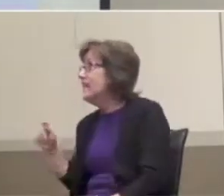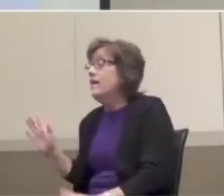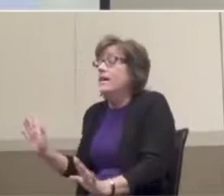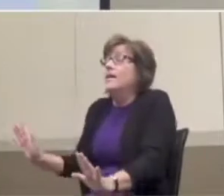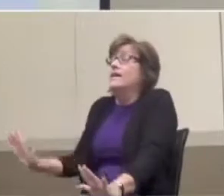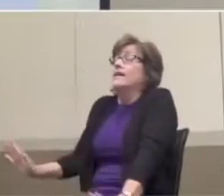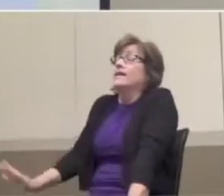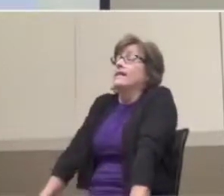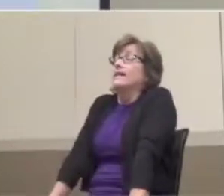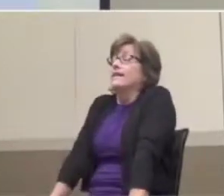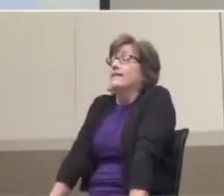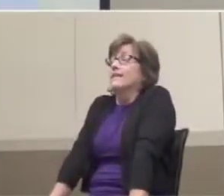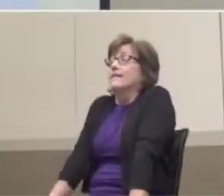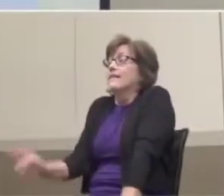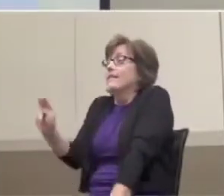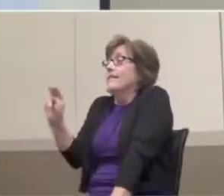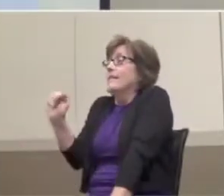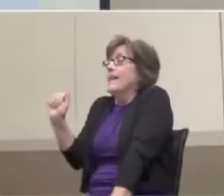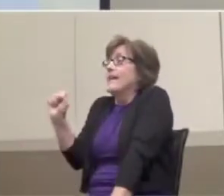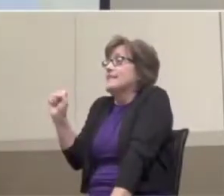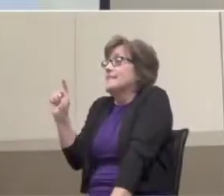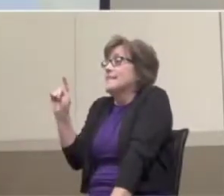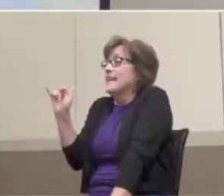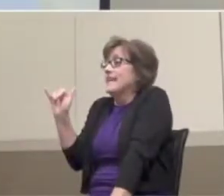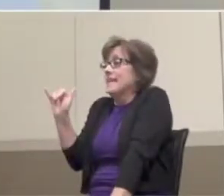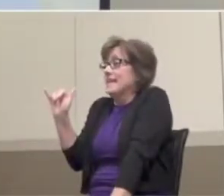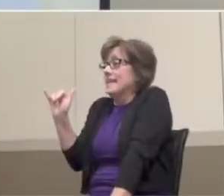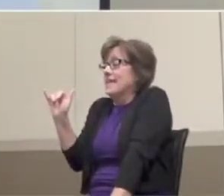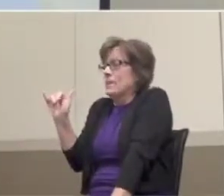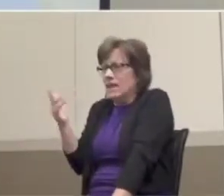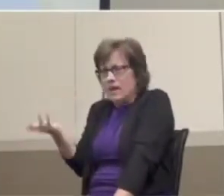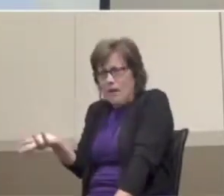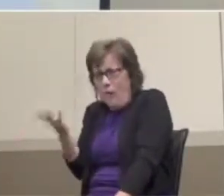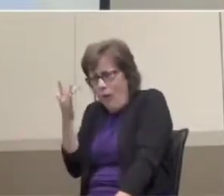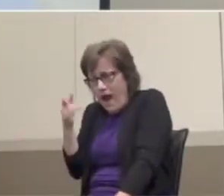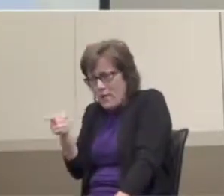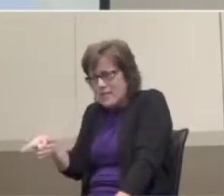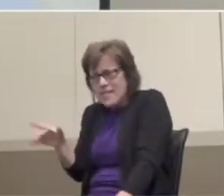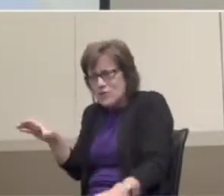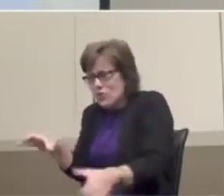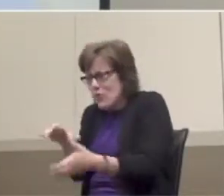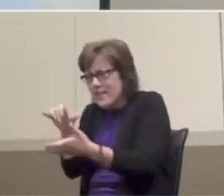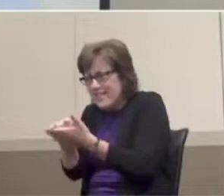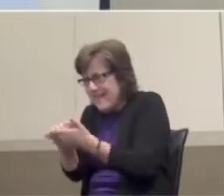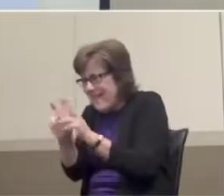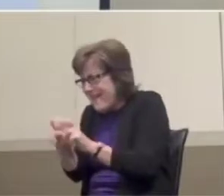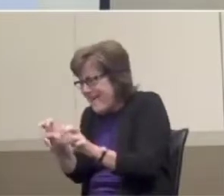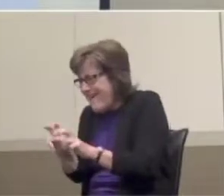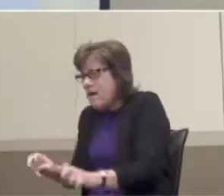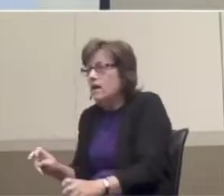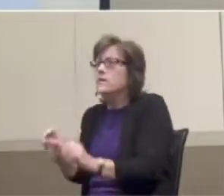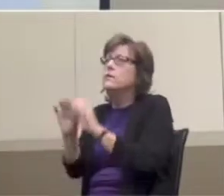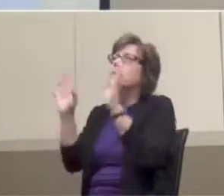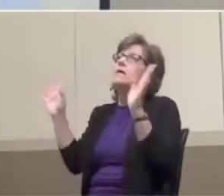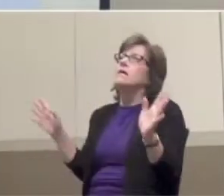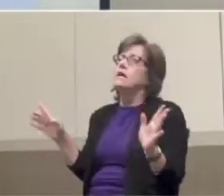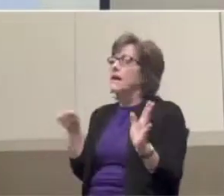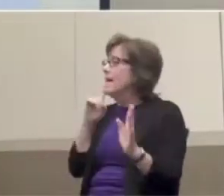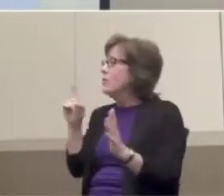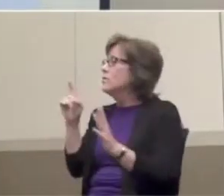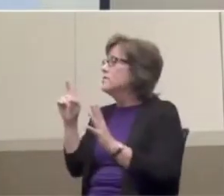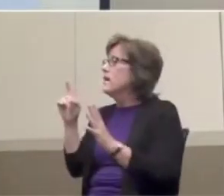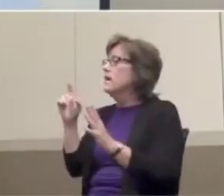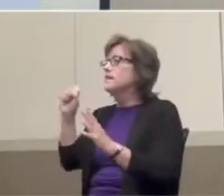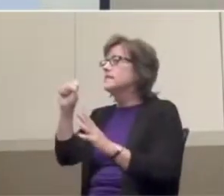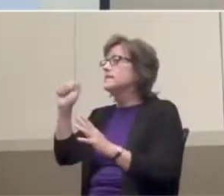kept trying to figure out what was going on. Why was he doing this? Well, it became clear to me that it was a sabotaging